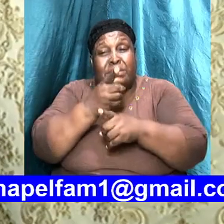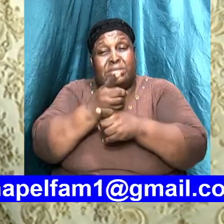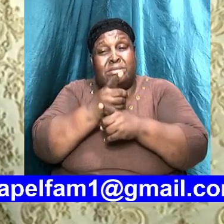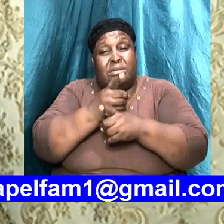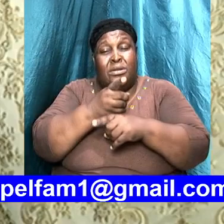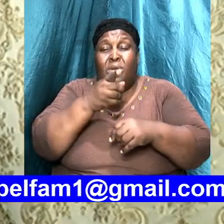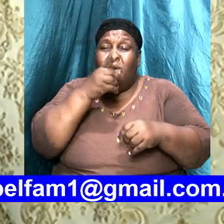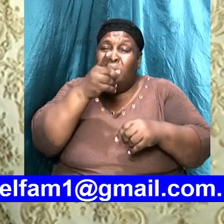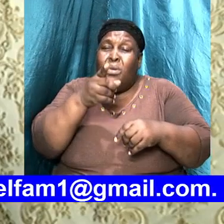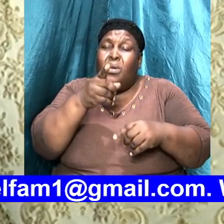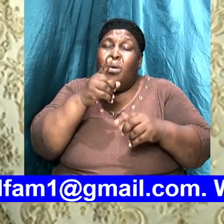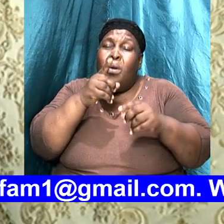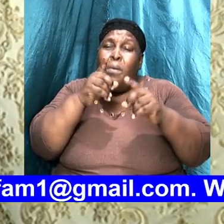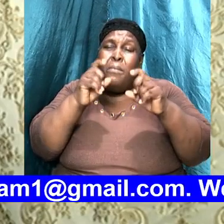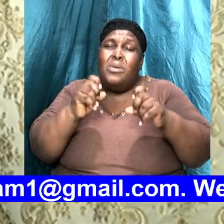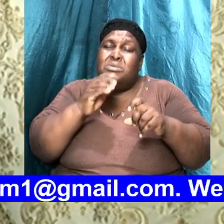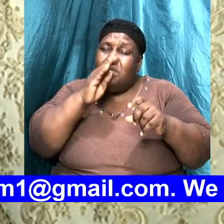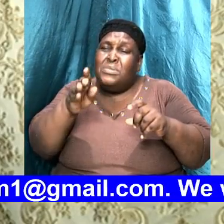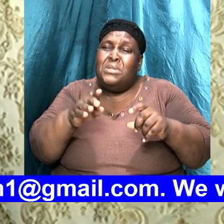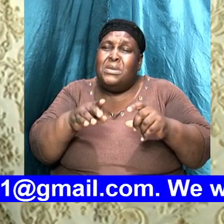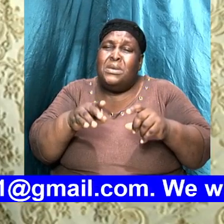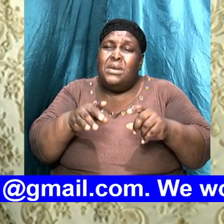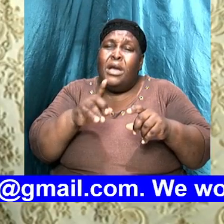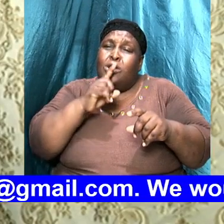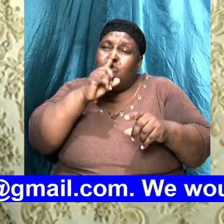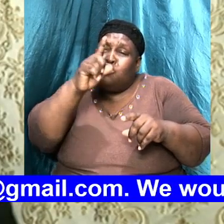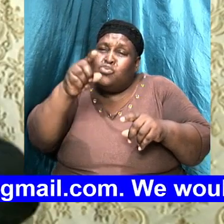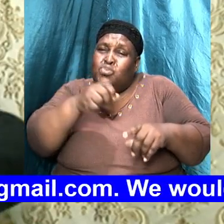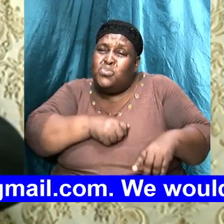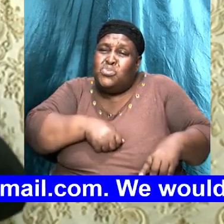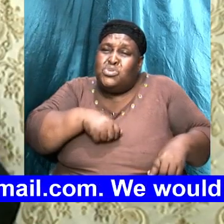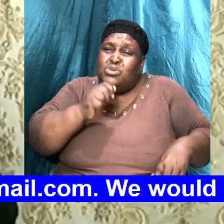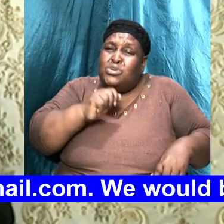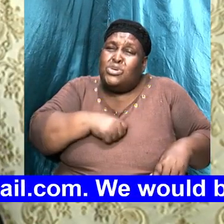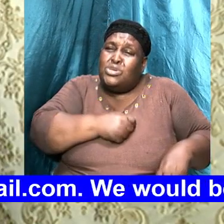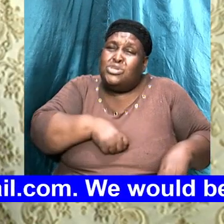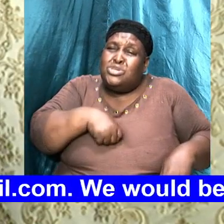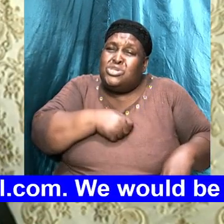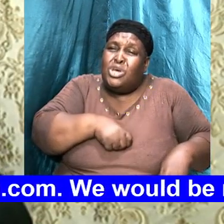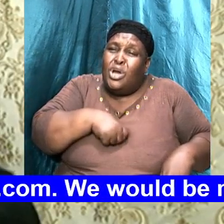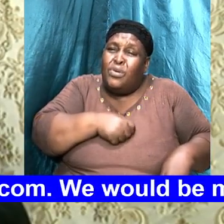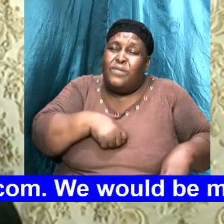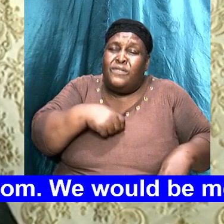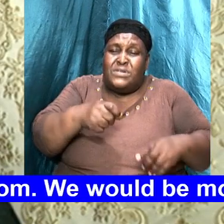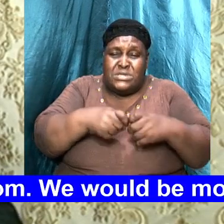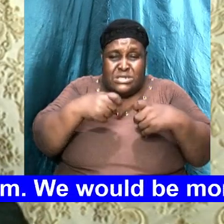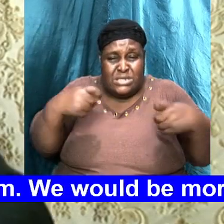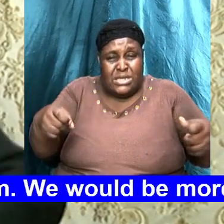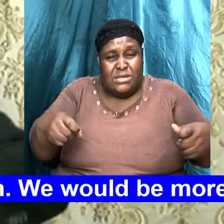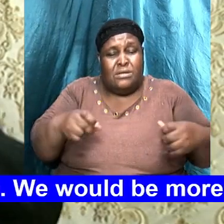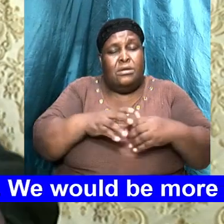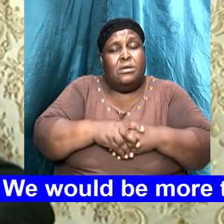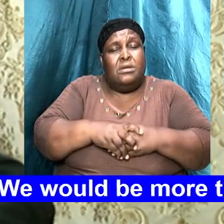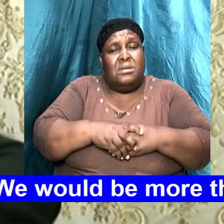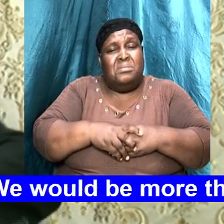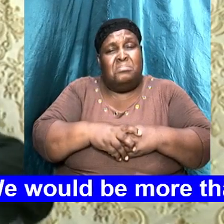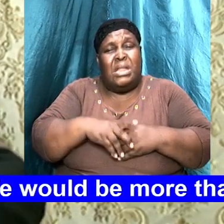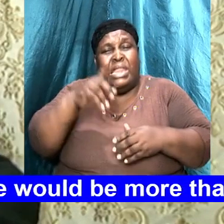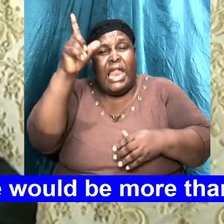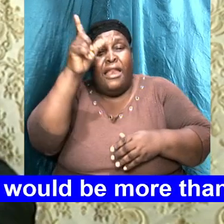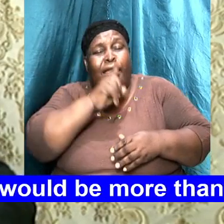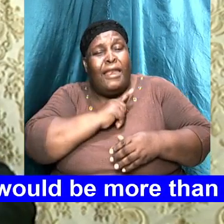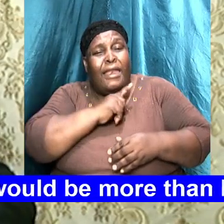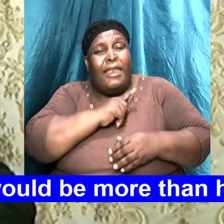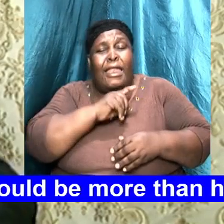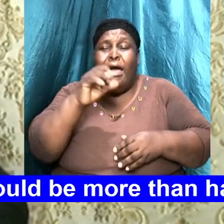There must be a genuine sorrow for sins. And so-called ministers are telling folks, believe and you're